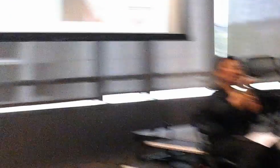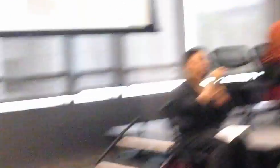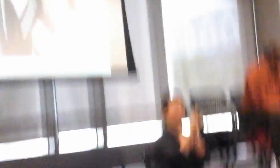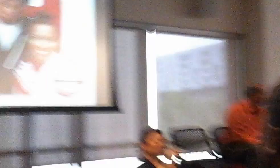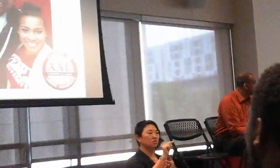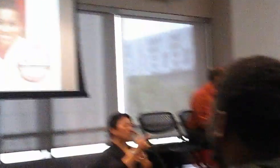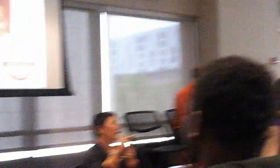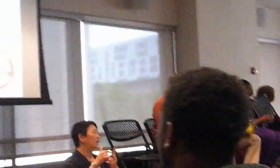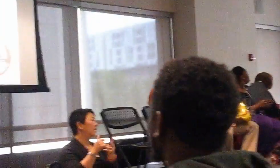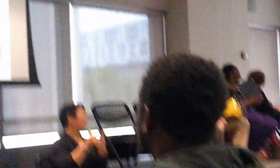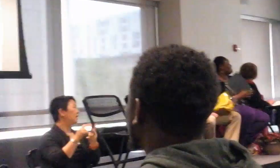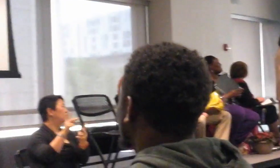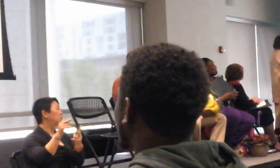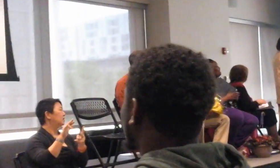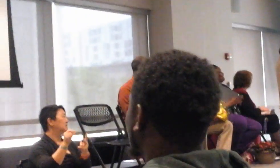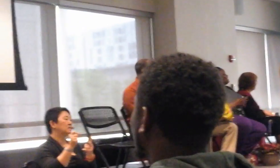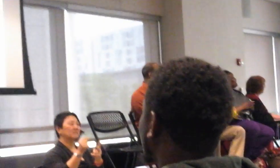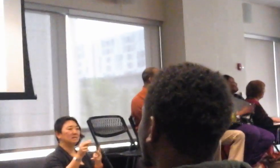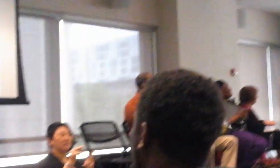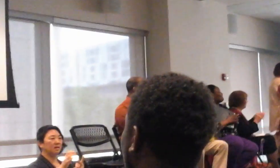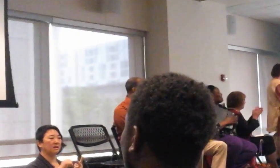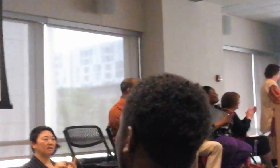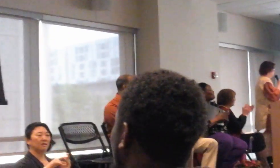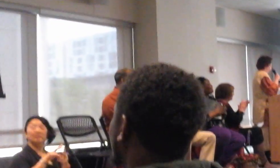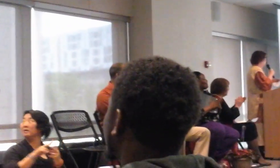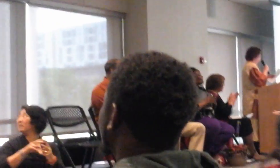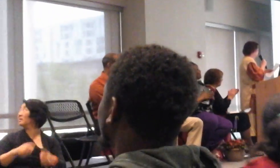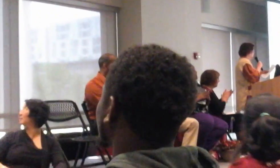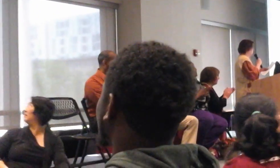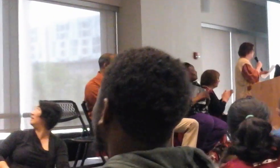and Christine.